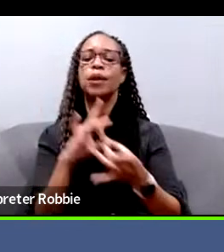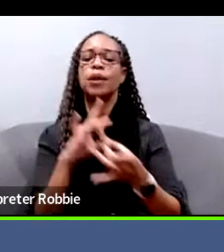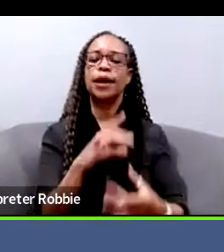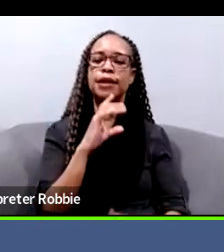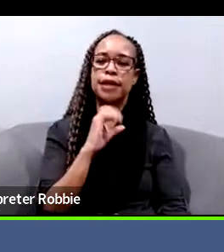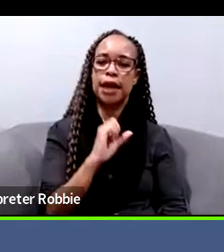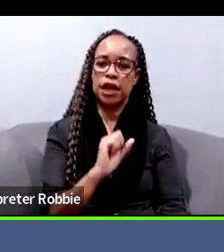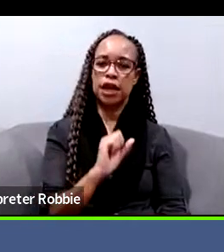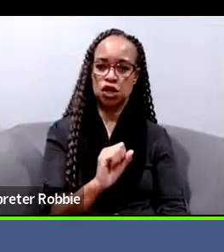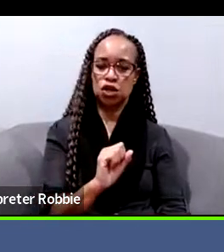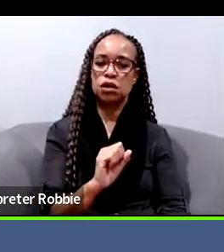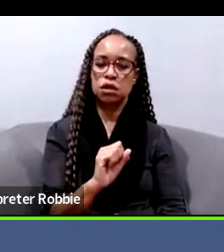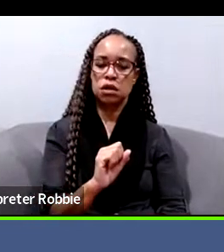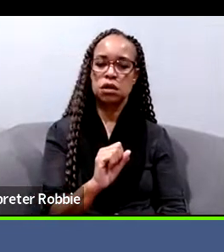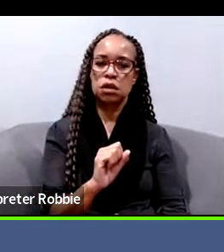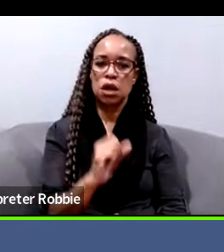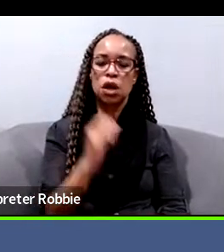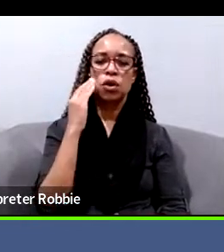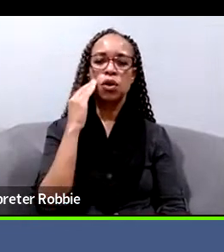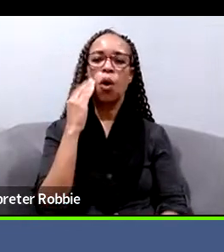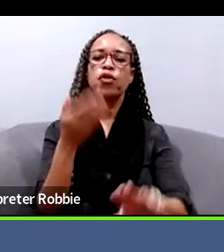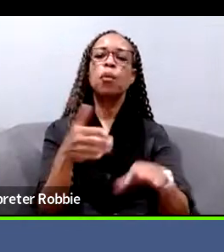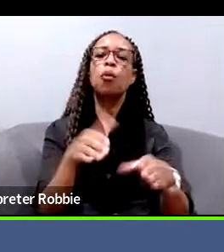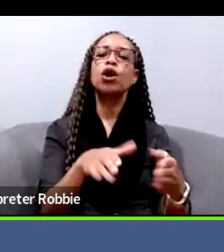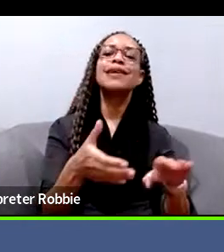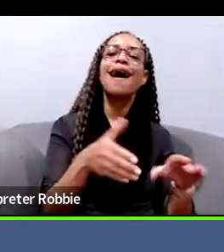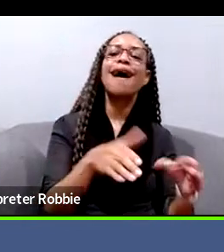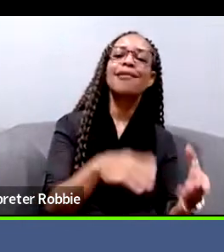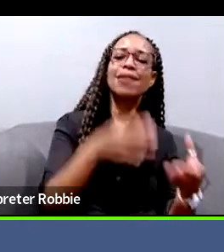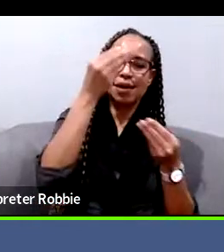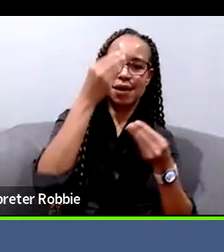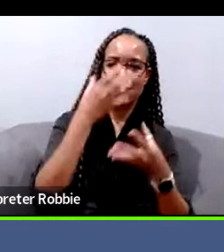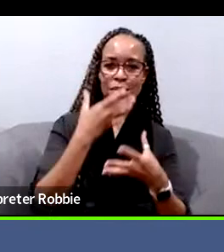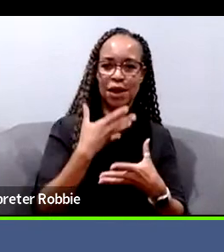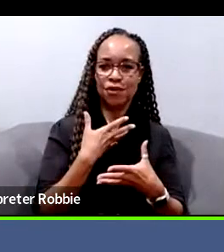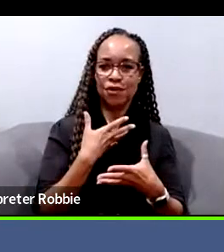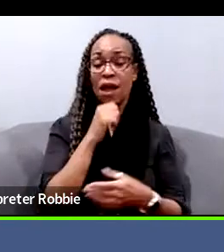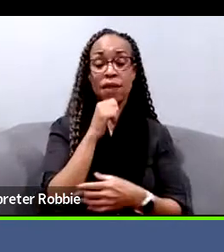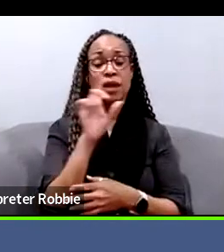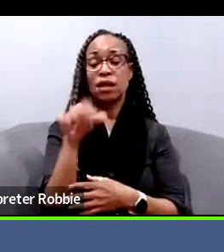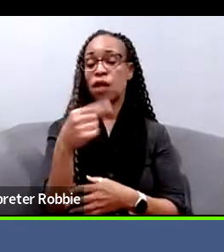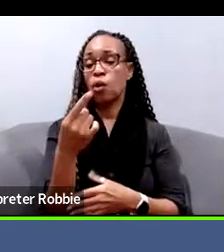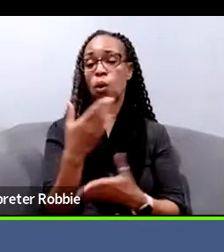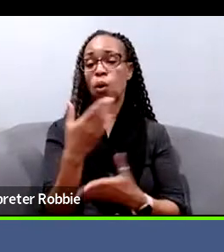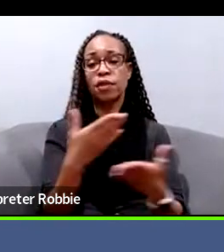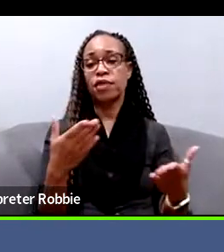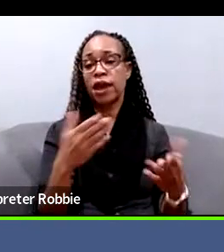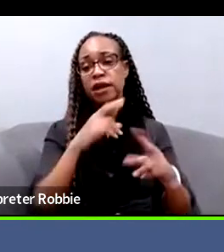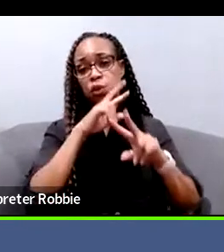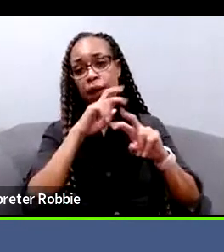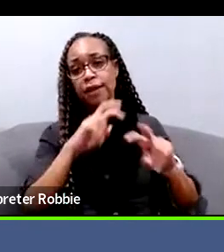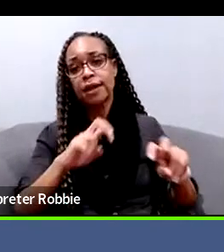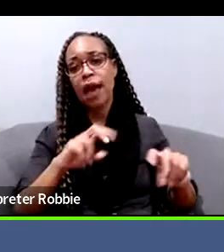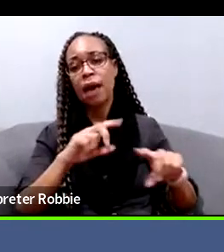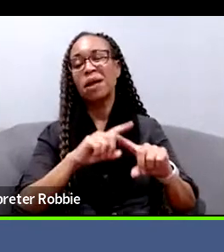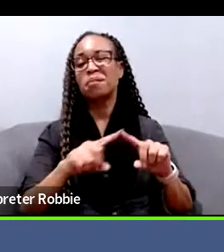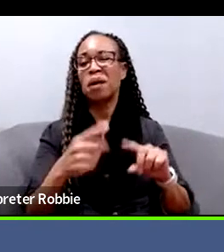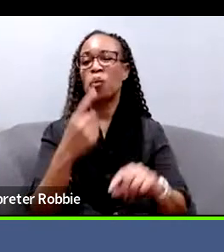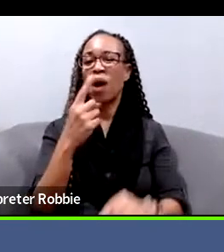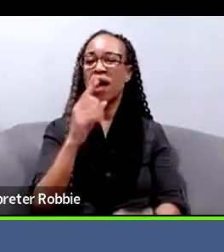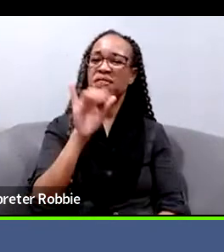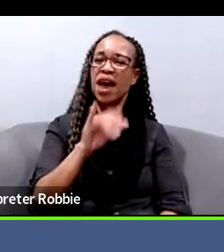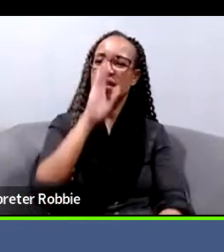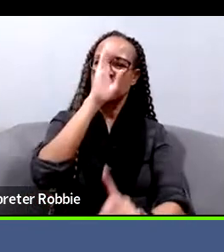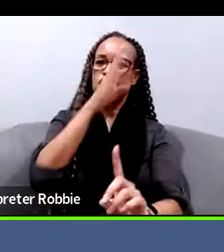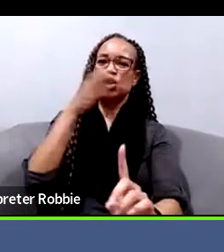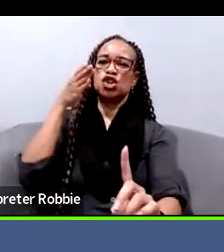on, the mortality information. That is not the only thing that we need to look at, but it is the one that's most straightforward for us to